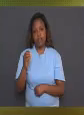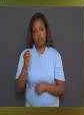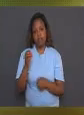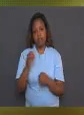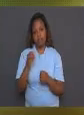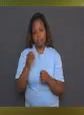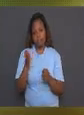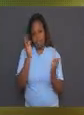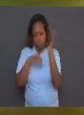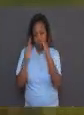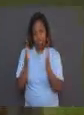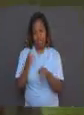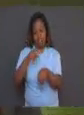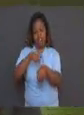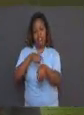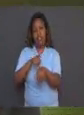difficult times.